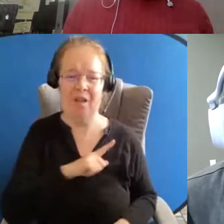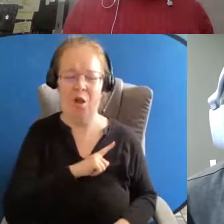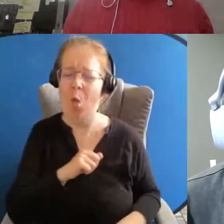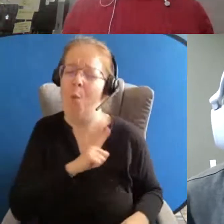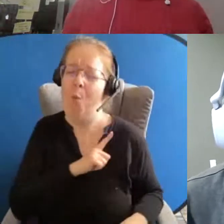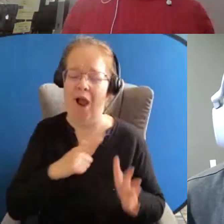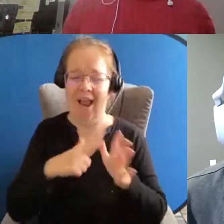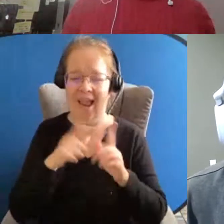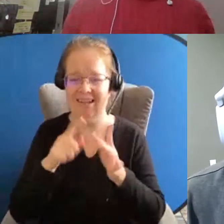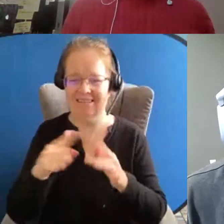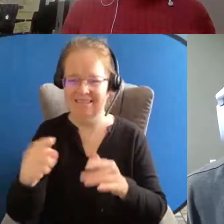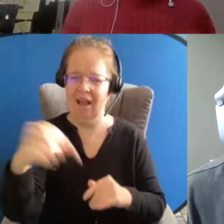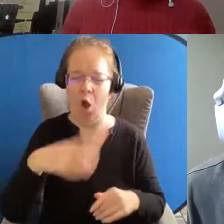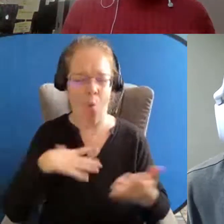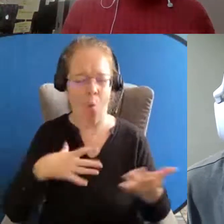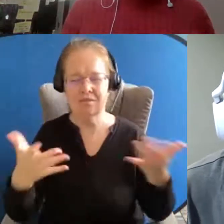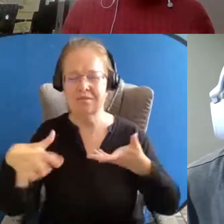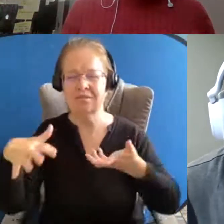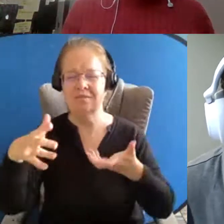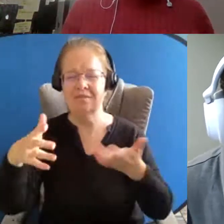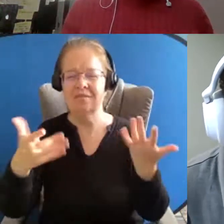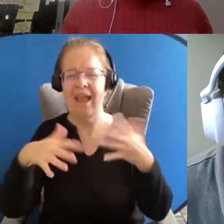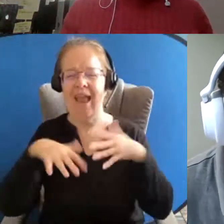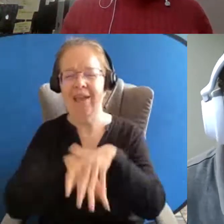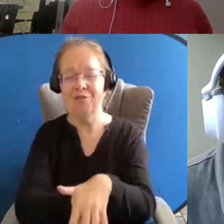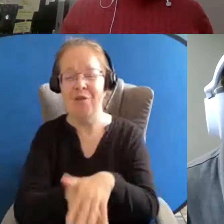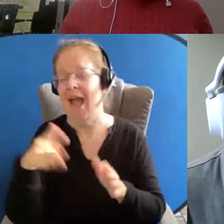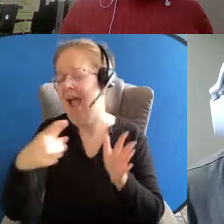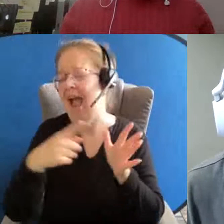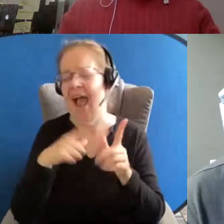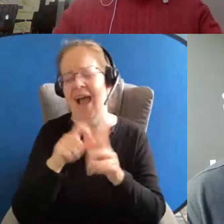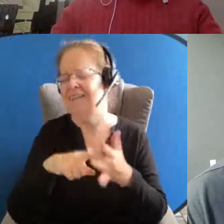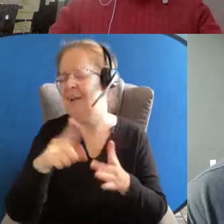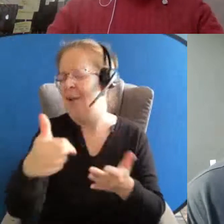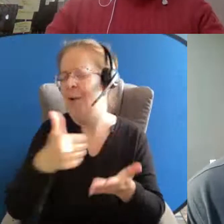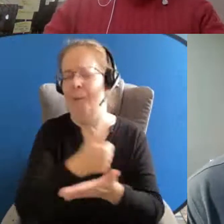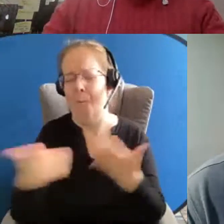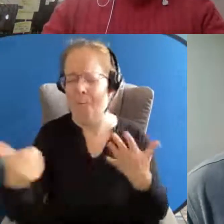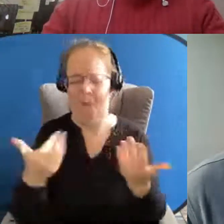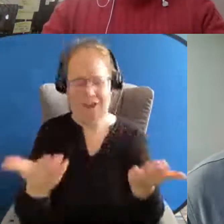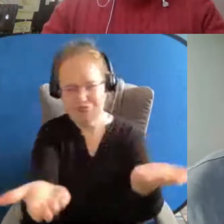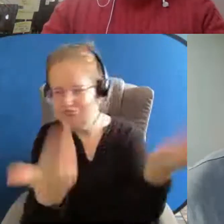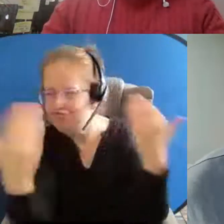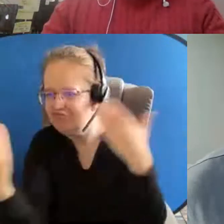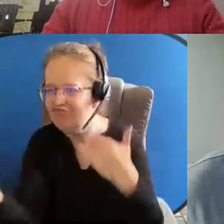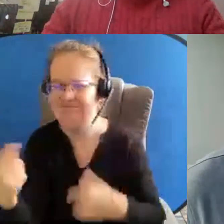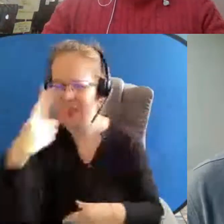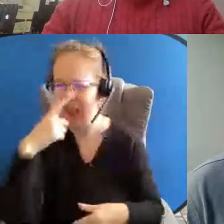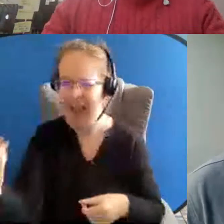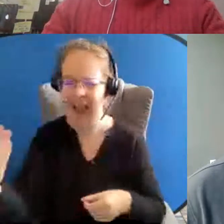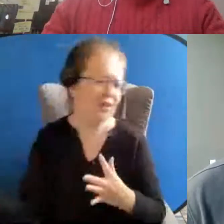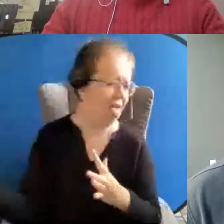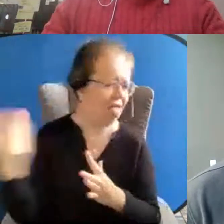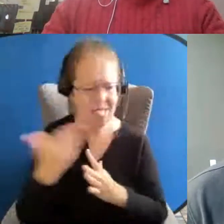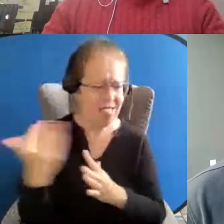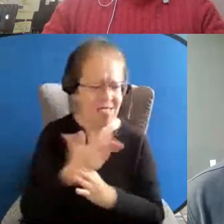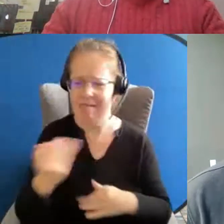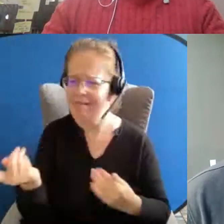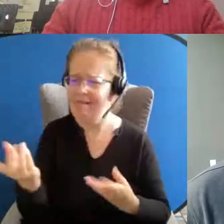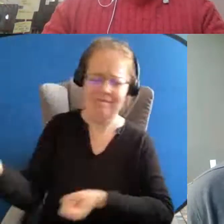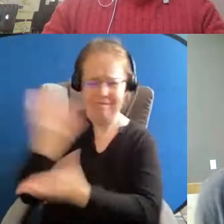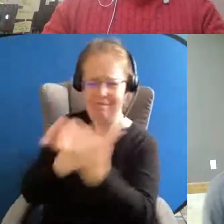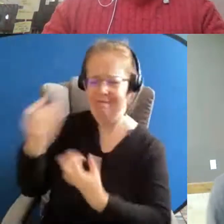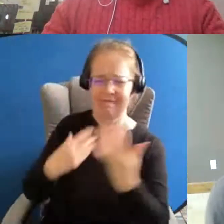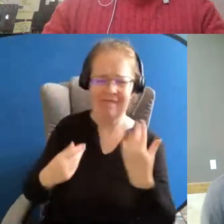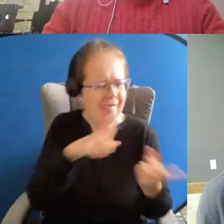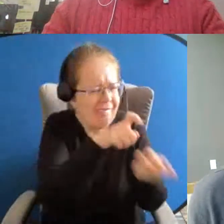want this to be interactive, and I know nobody better than Adi to really kind of, you know, jump in and tease out a conversation.